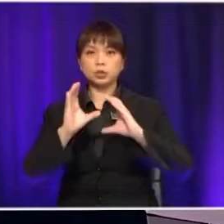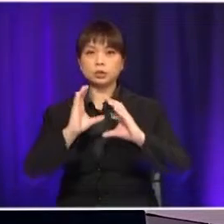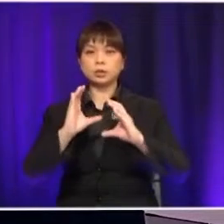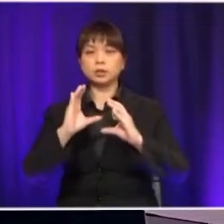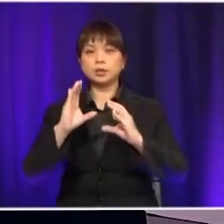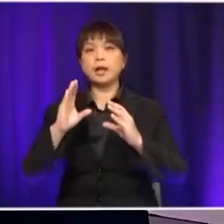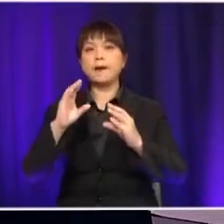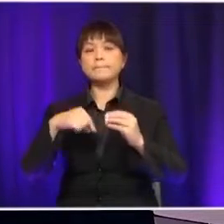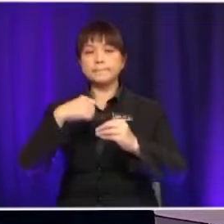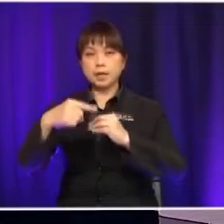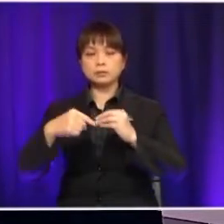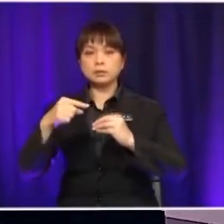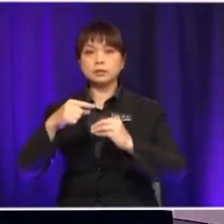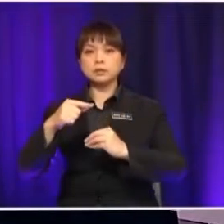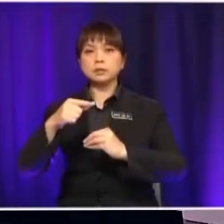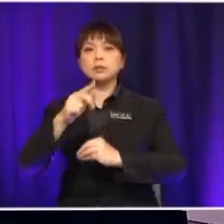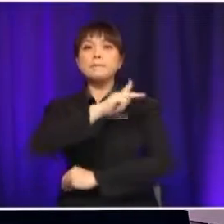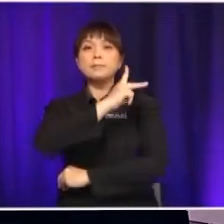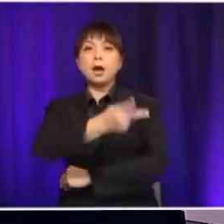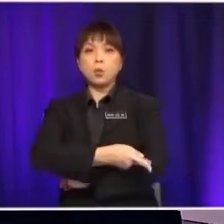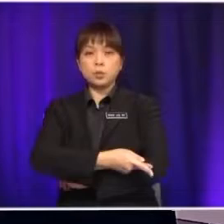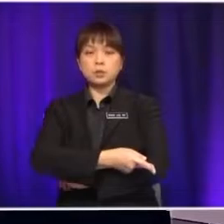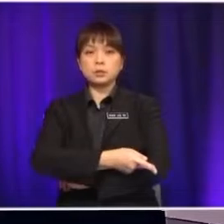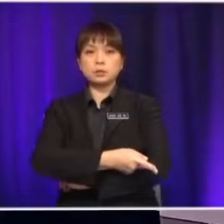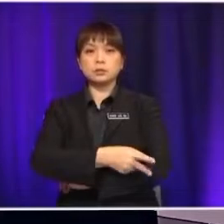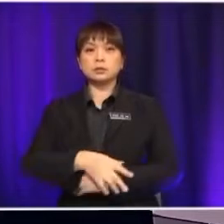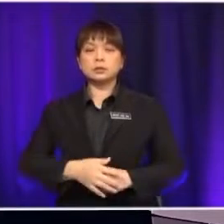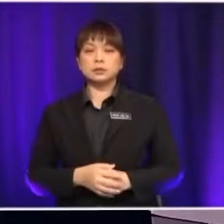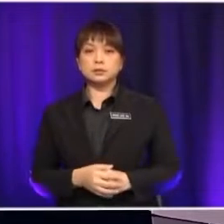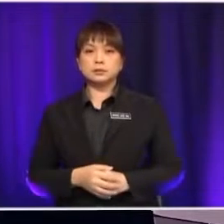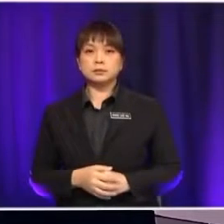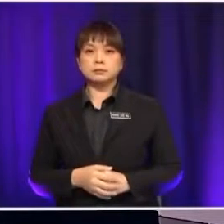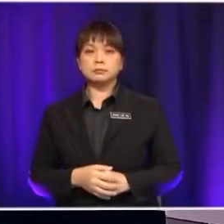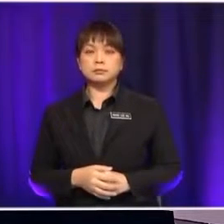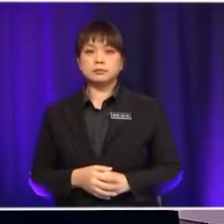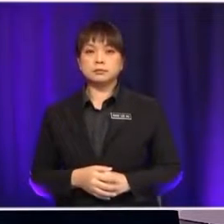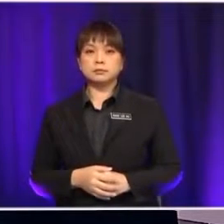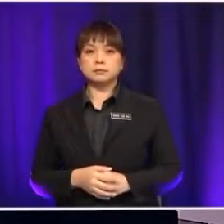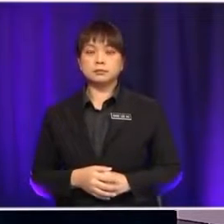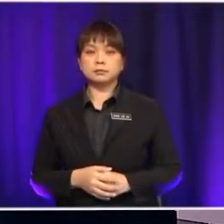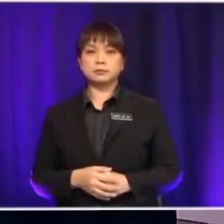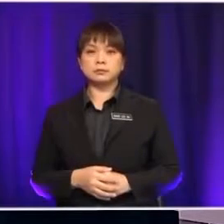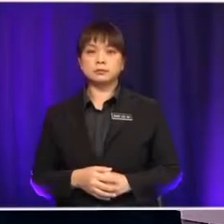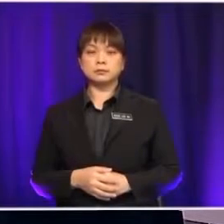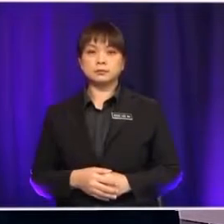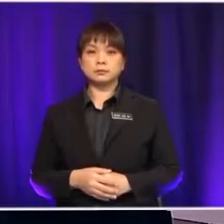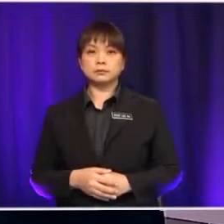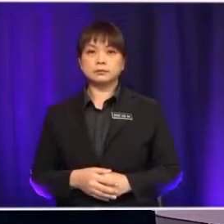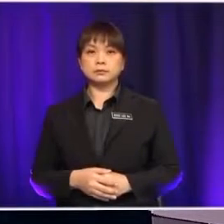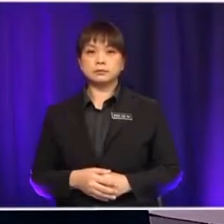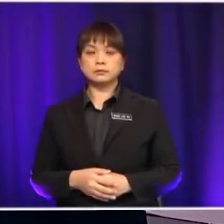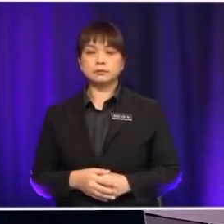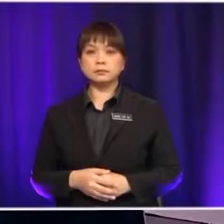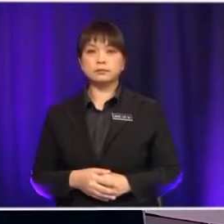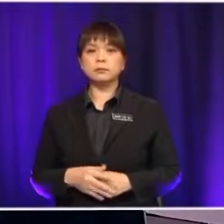performance, so that things can perform a lot of different tasks at one time, maybe, right? Okay, and then when we talk